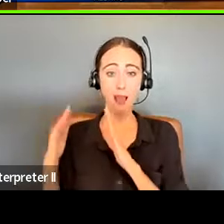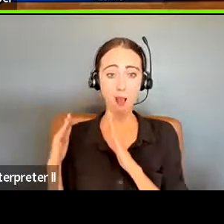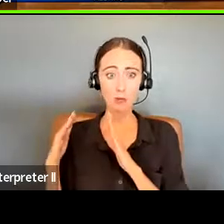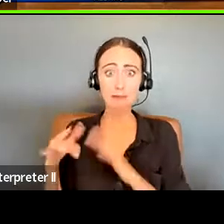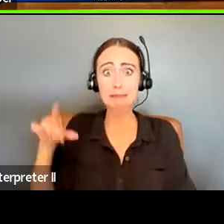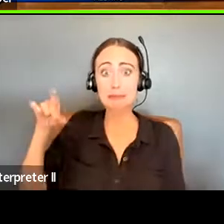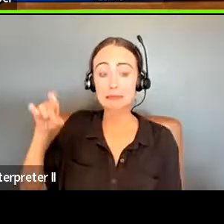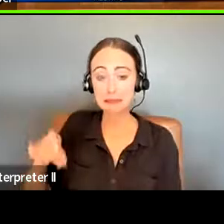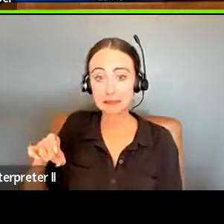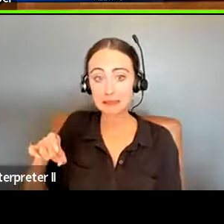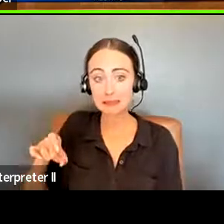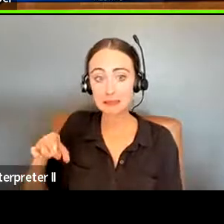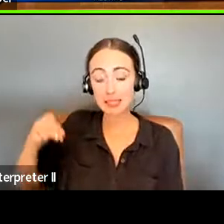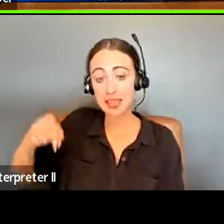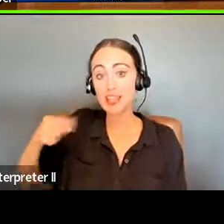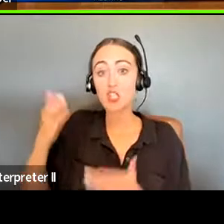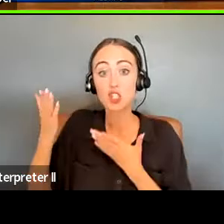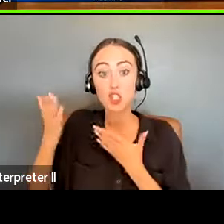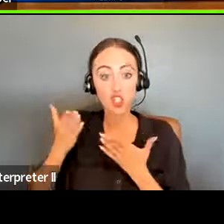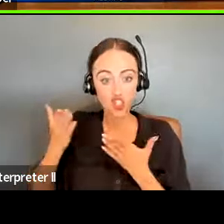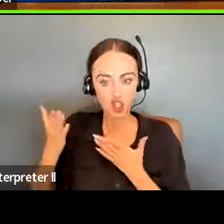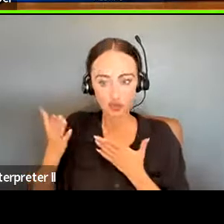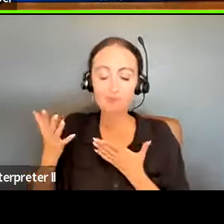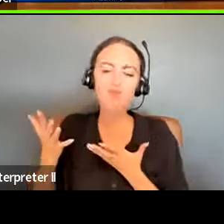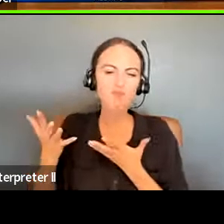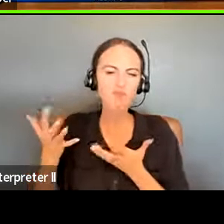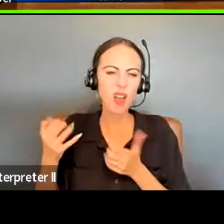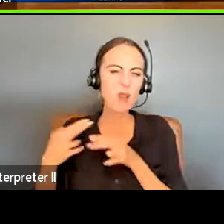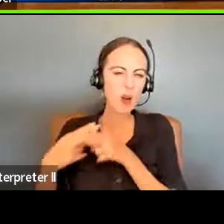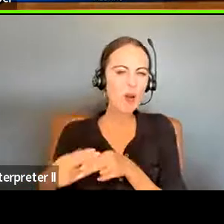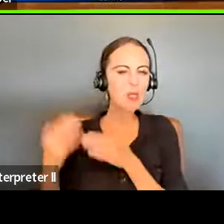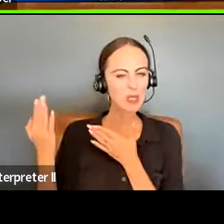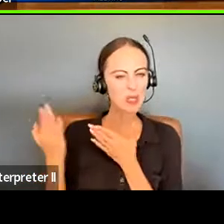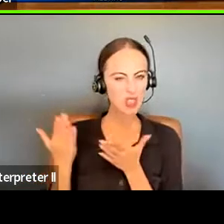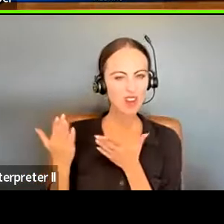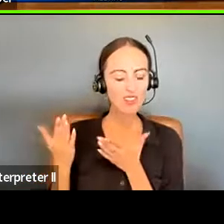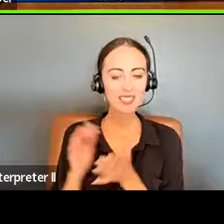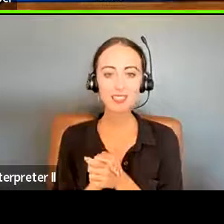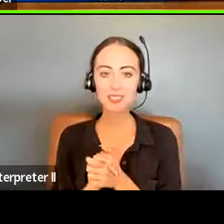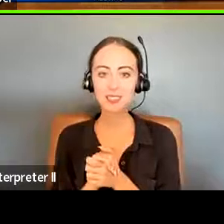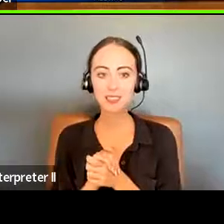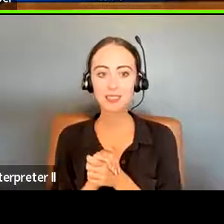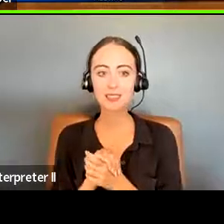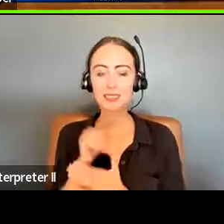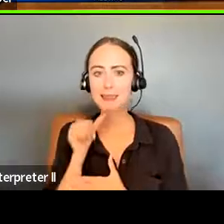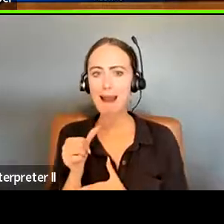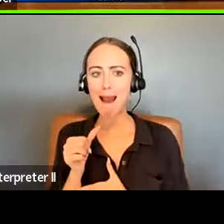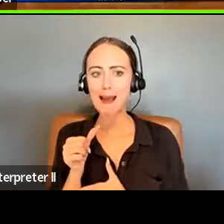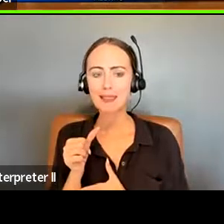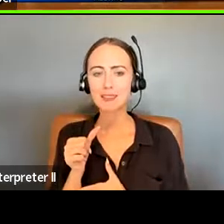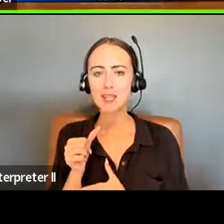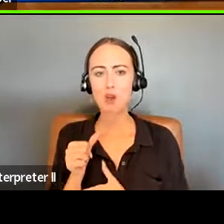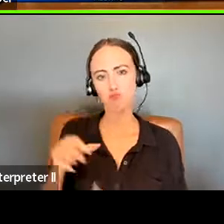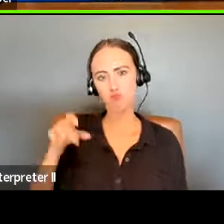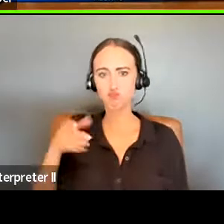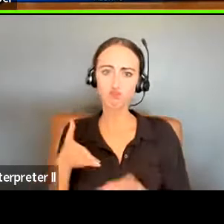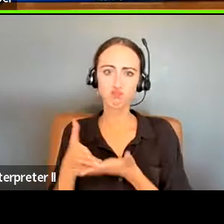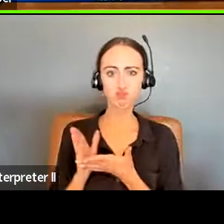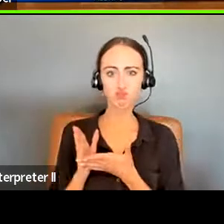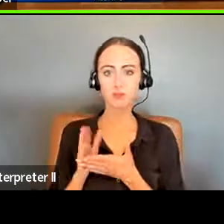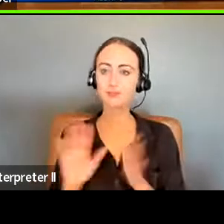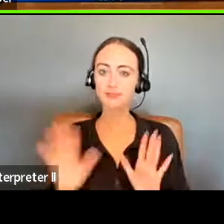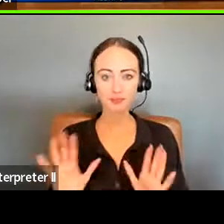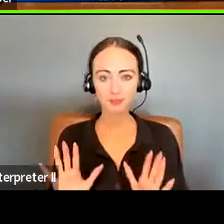this service, is what I like to consider it, as opposed to an entitlement. And so I'm